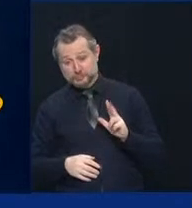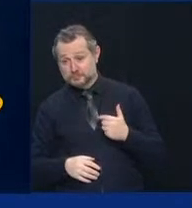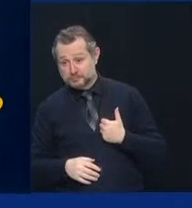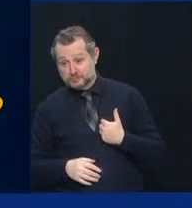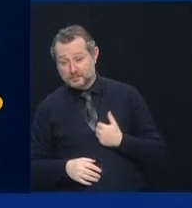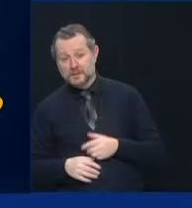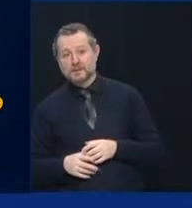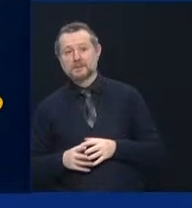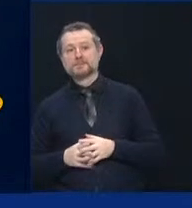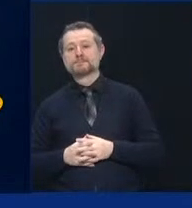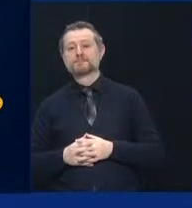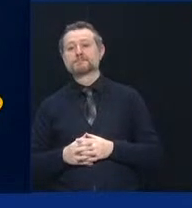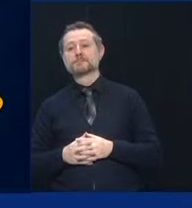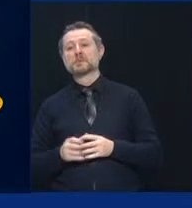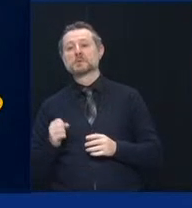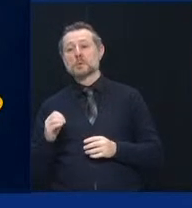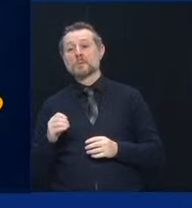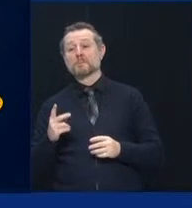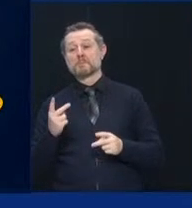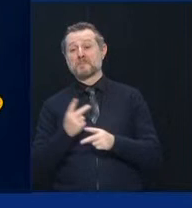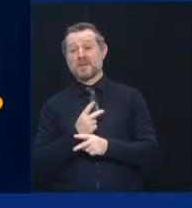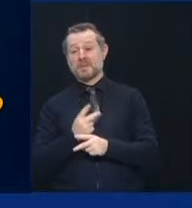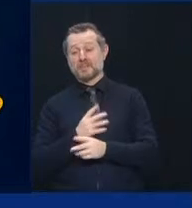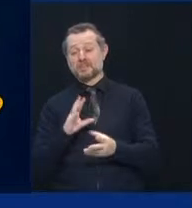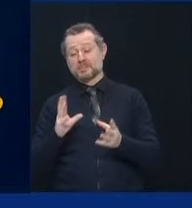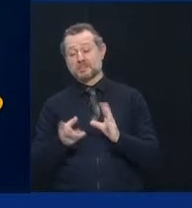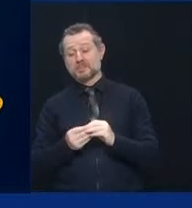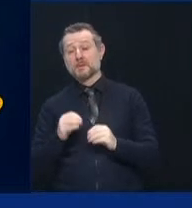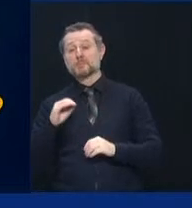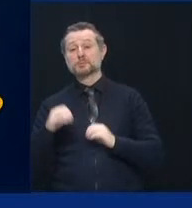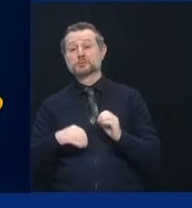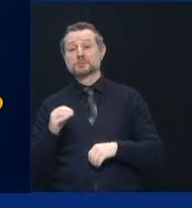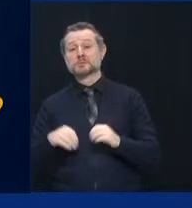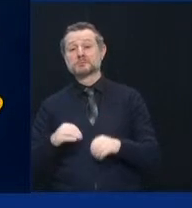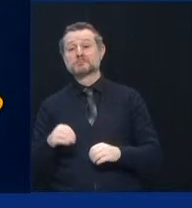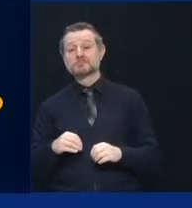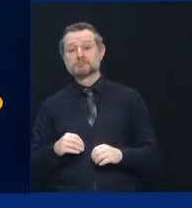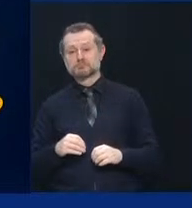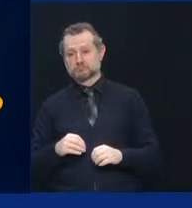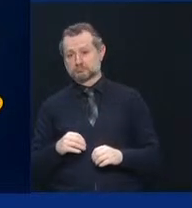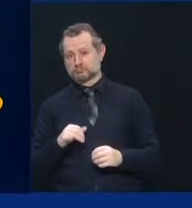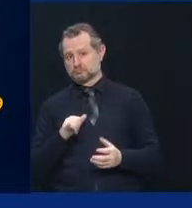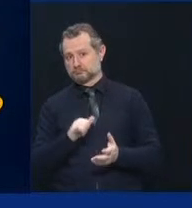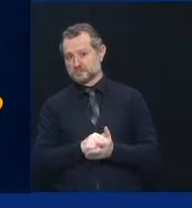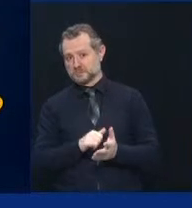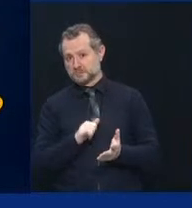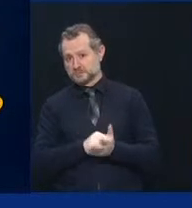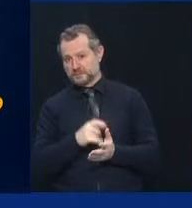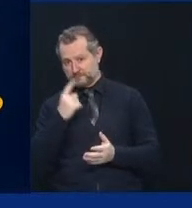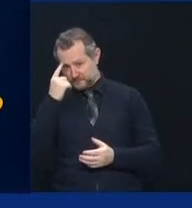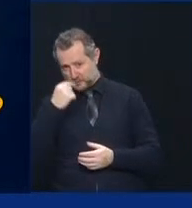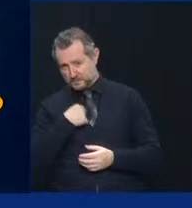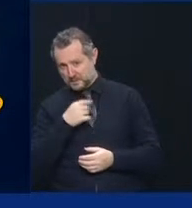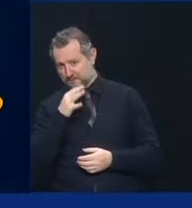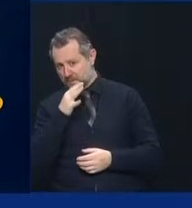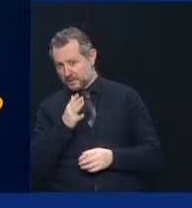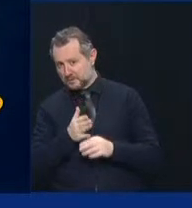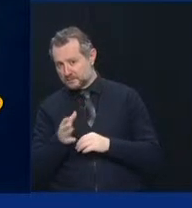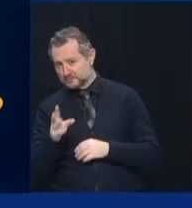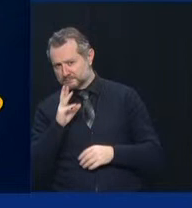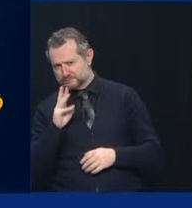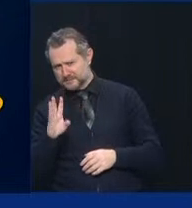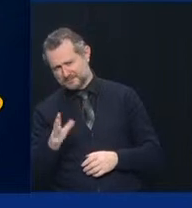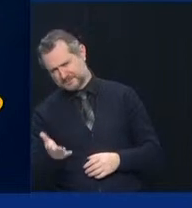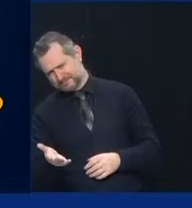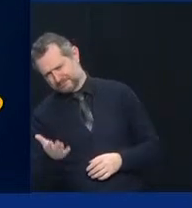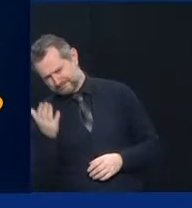Mathematically, it would be impossible for my mother not to be 65 plus. So, Mom, I don't think I'm giving anything